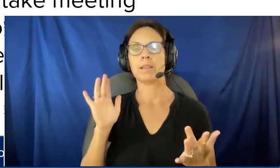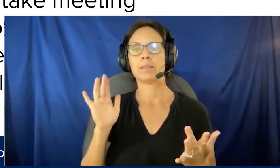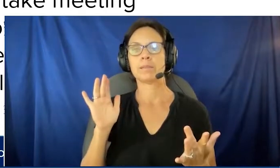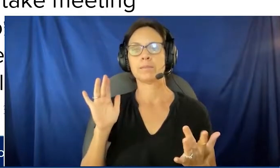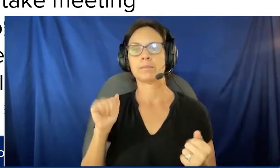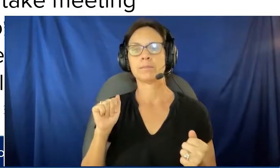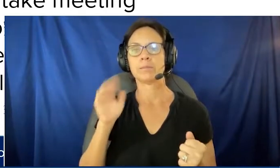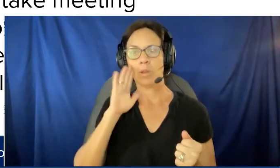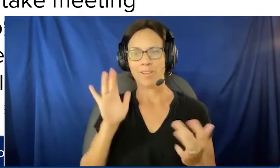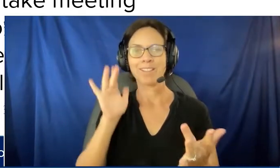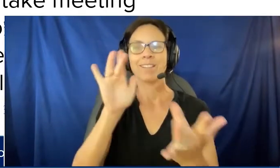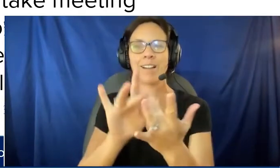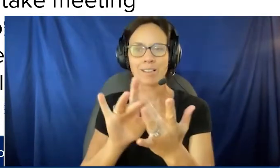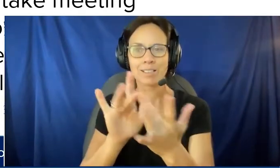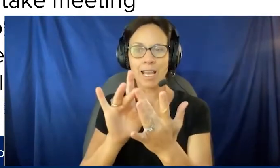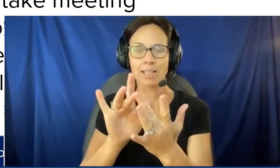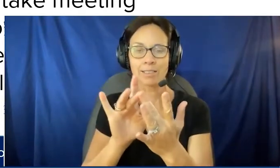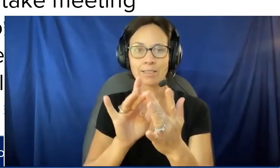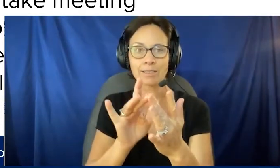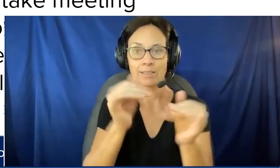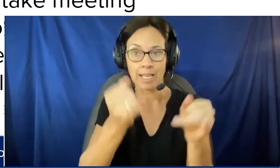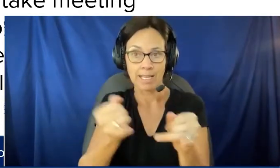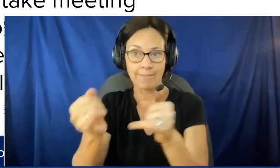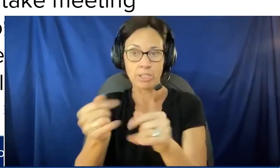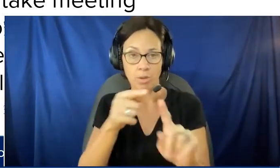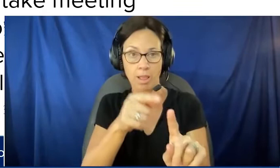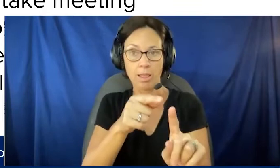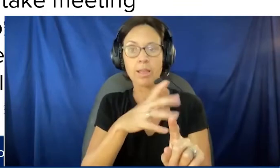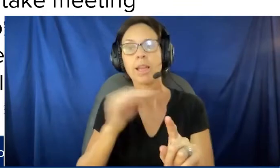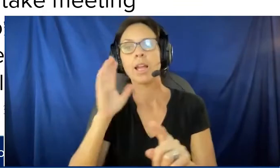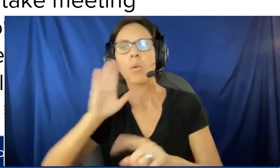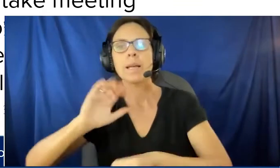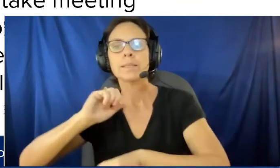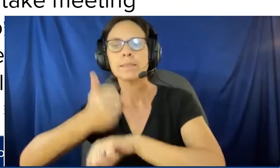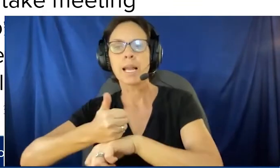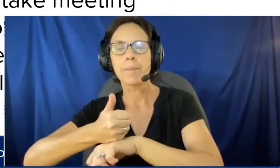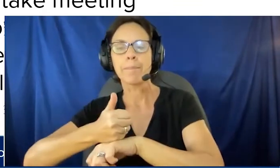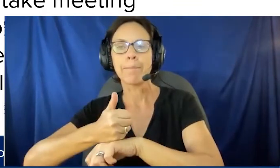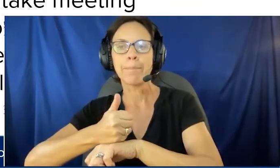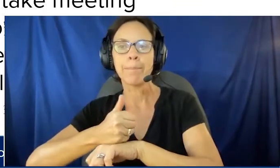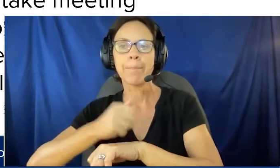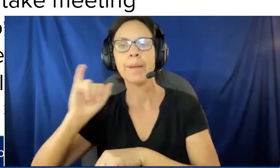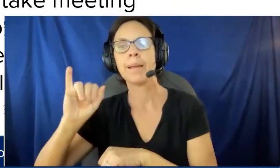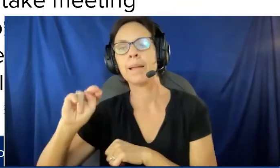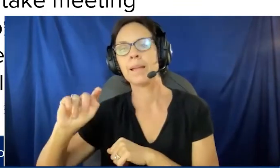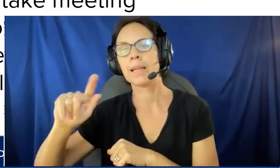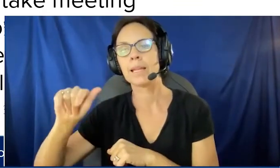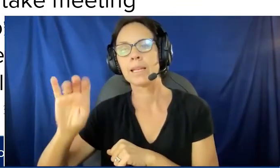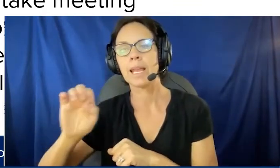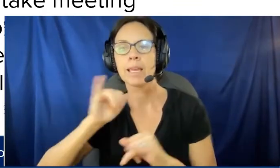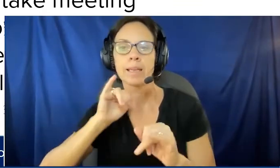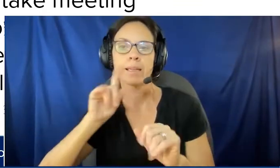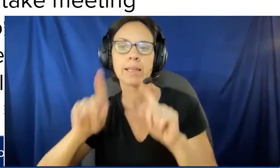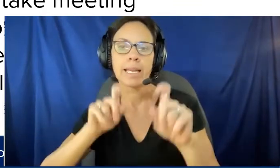to the individual and schedule an intake appointment that goes with an